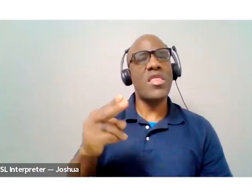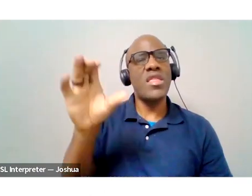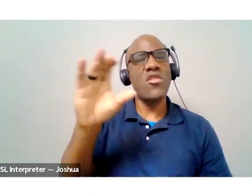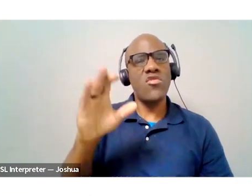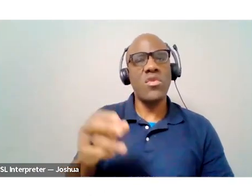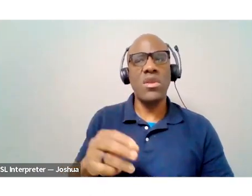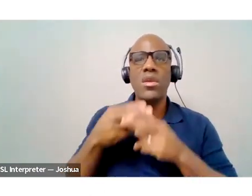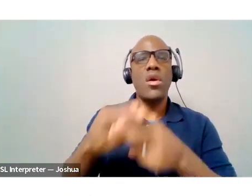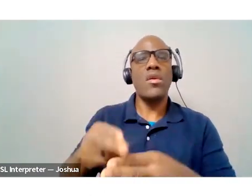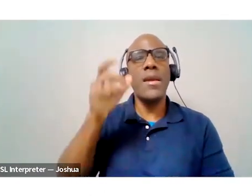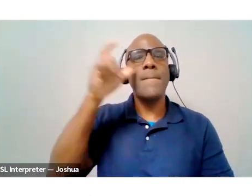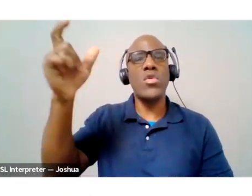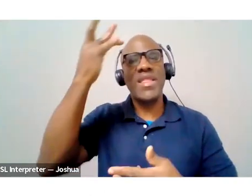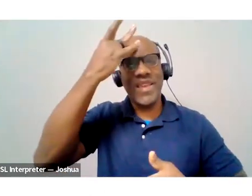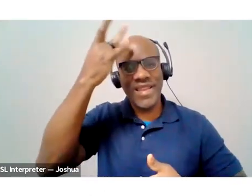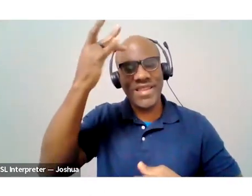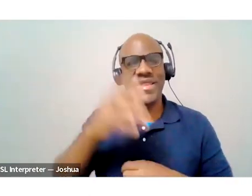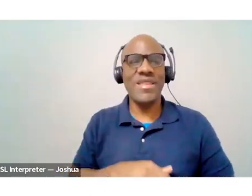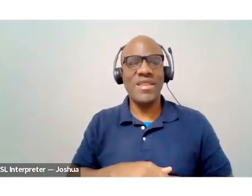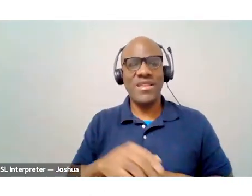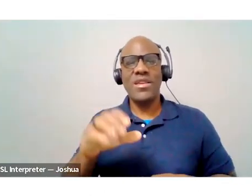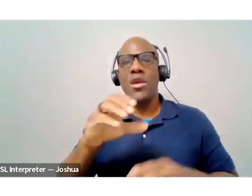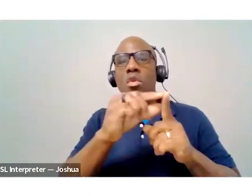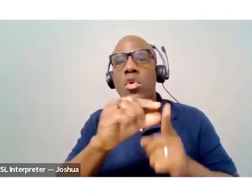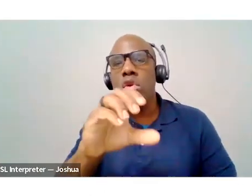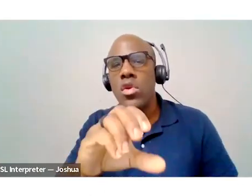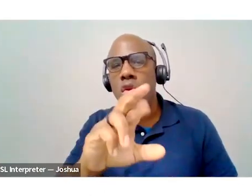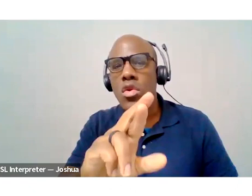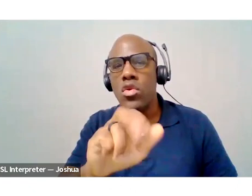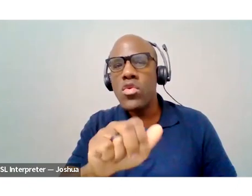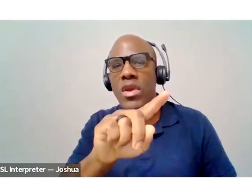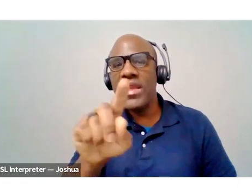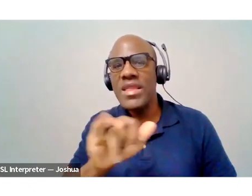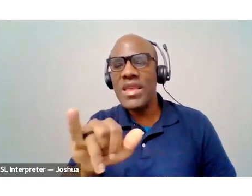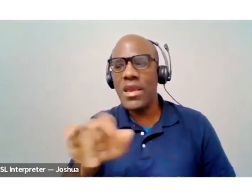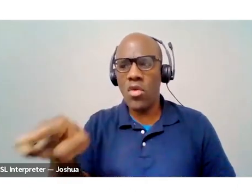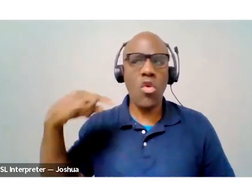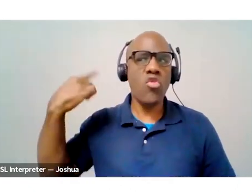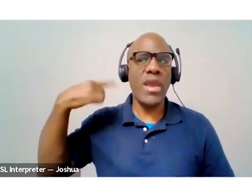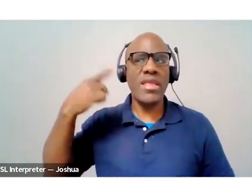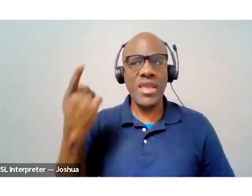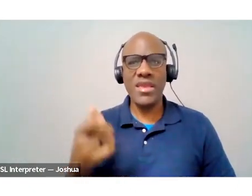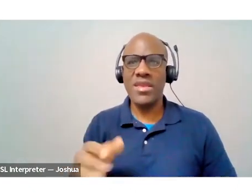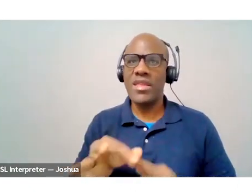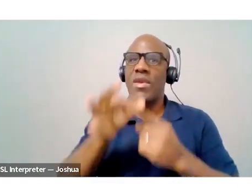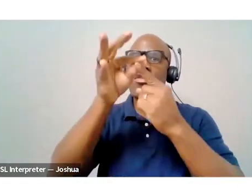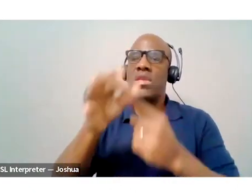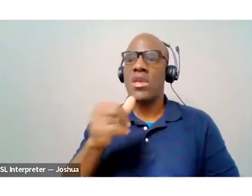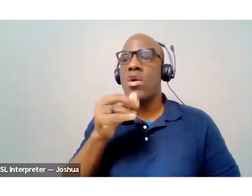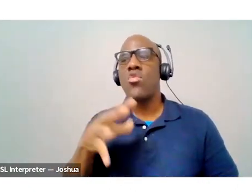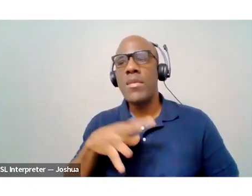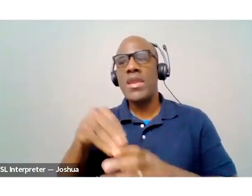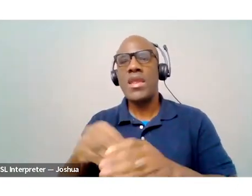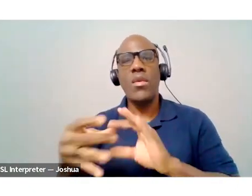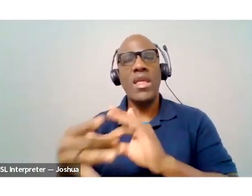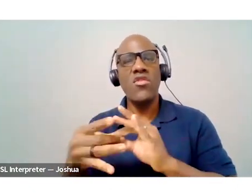Crazy even, what do people say when they're trying to discredit a woman, especially a woman in a relationship, especially in a cis hetero relationship, is,